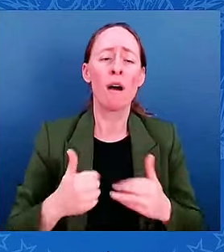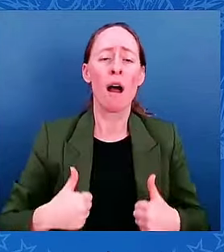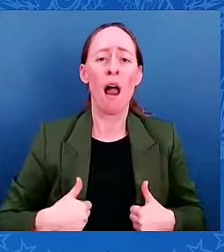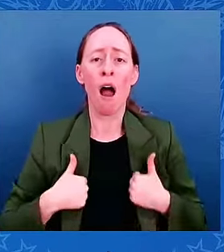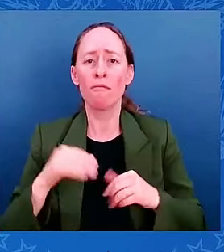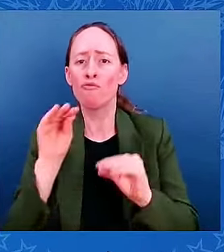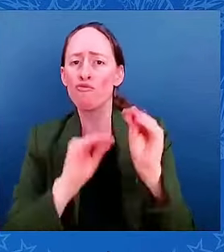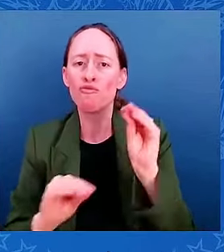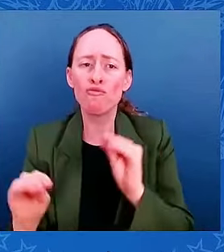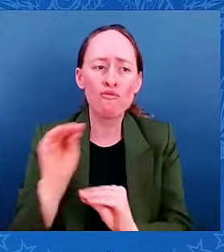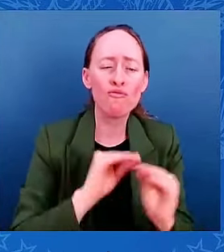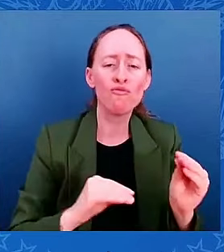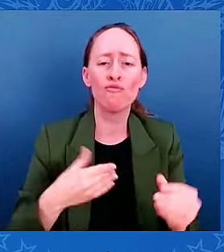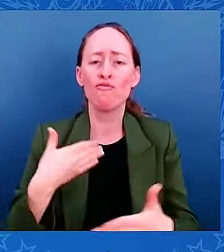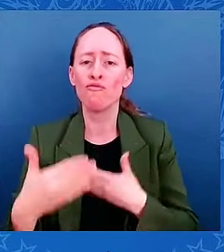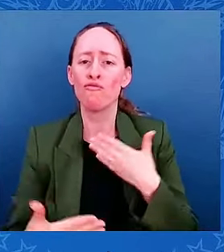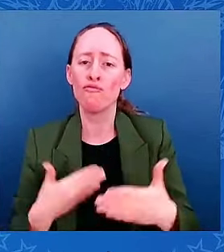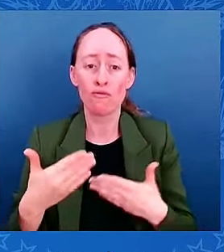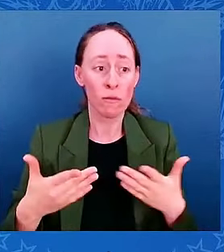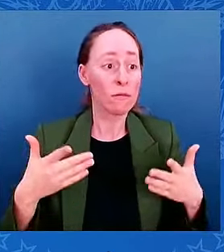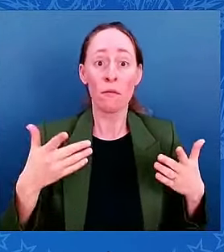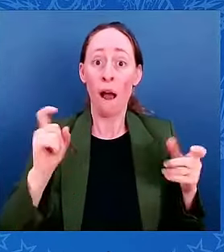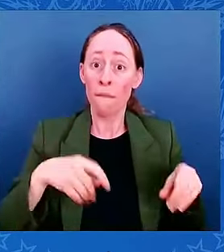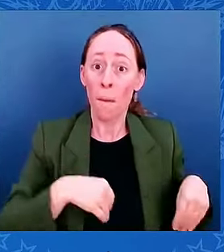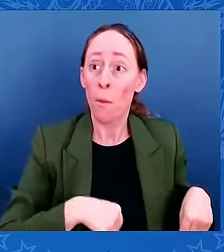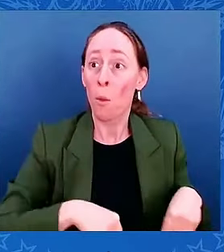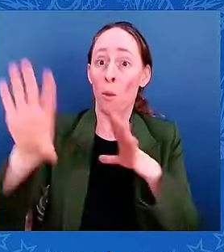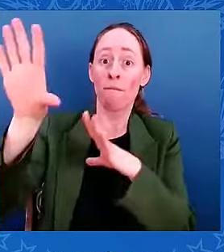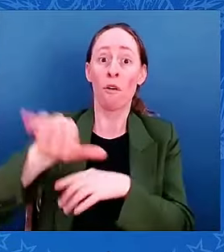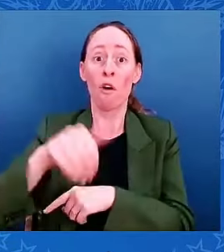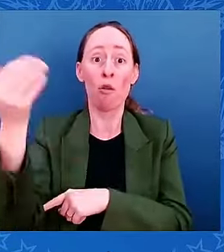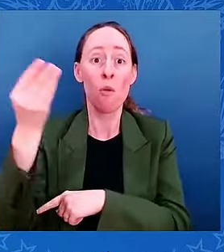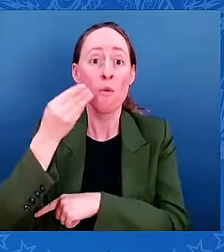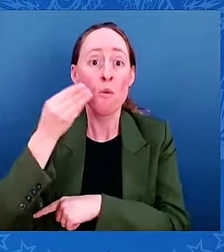country as a senator for 374 years.